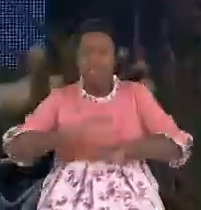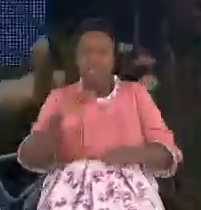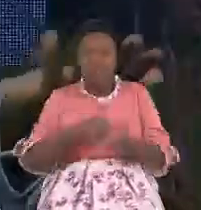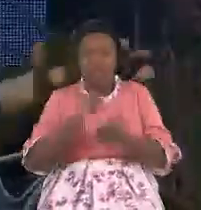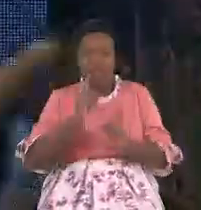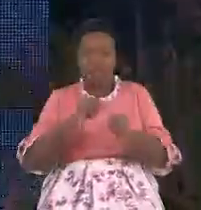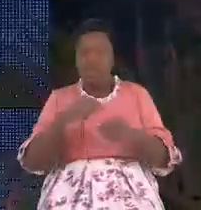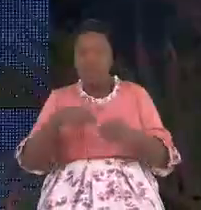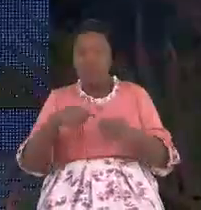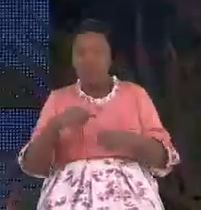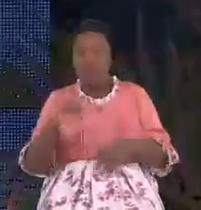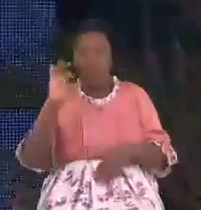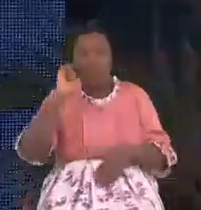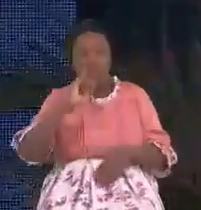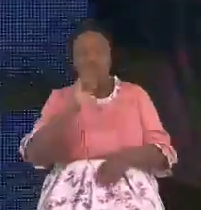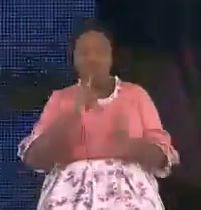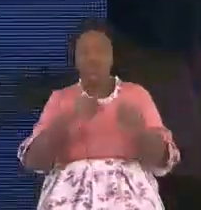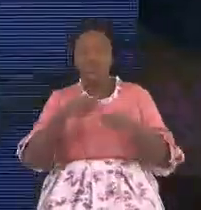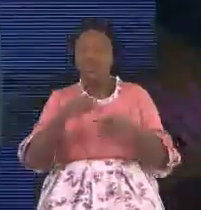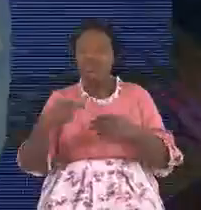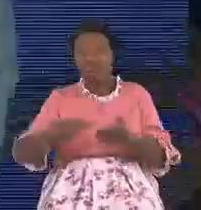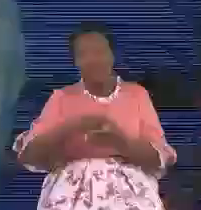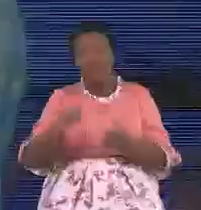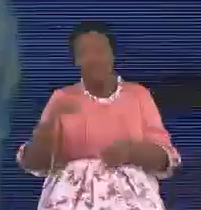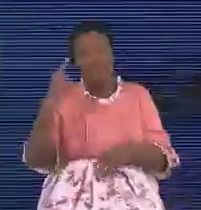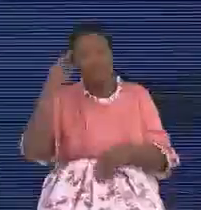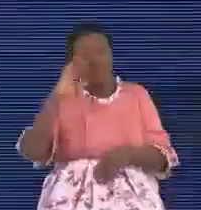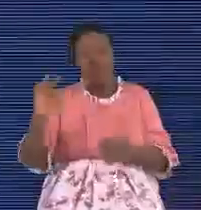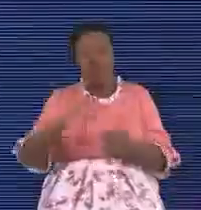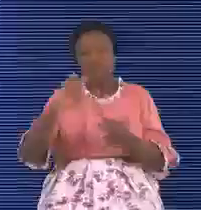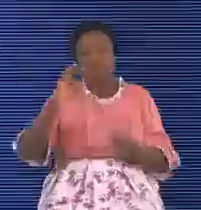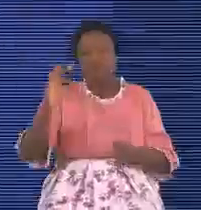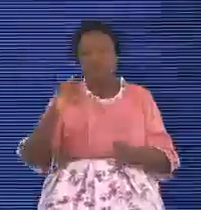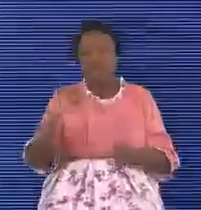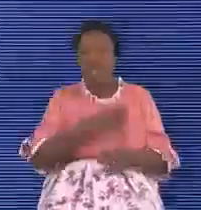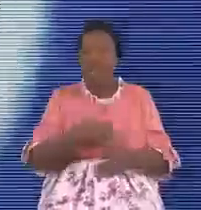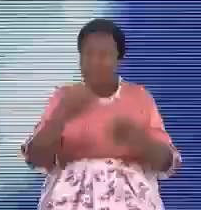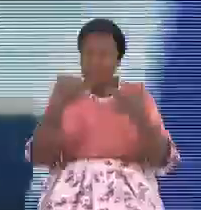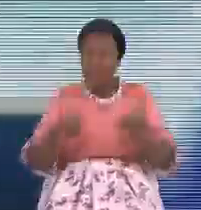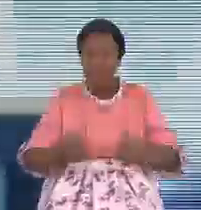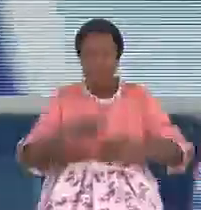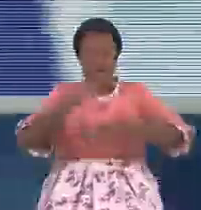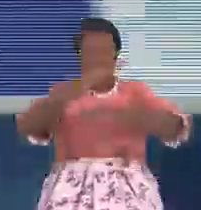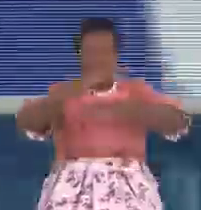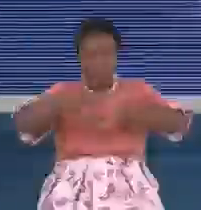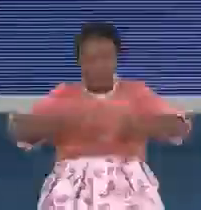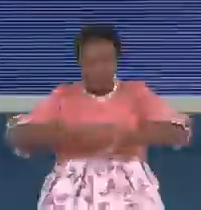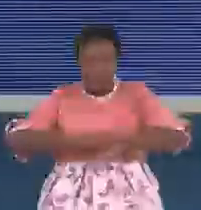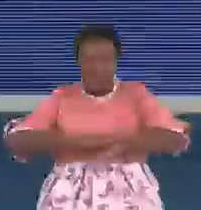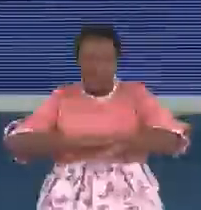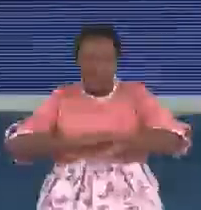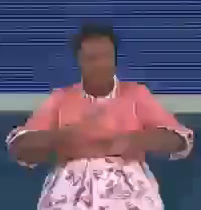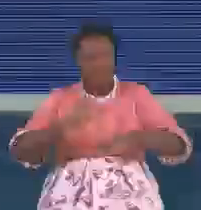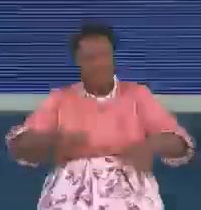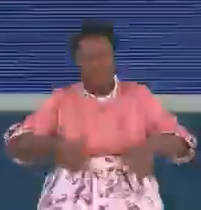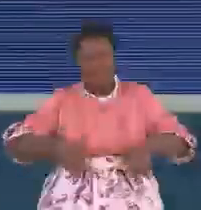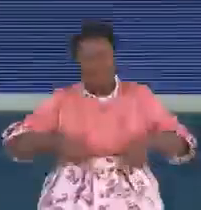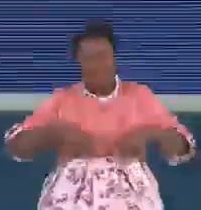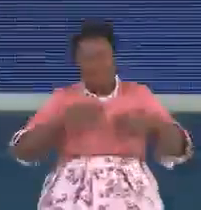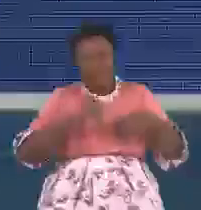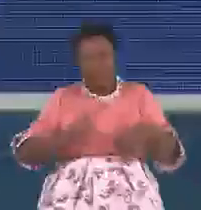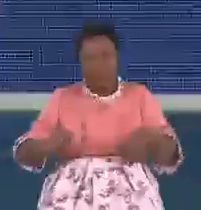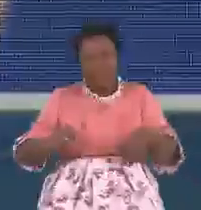refreshing for your spirit and now rest residing now under